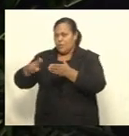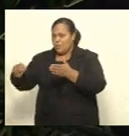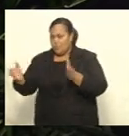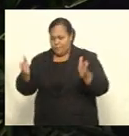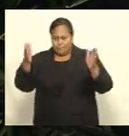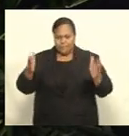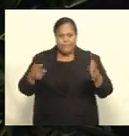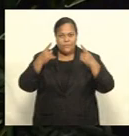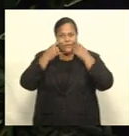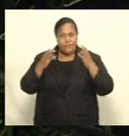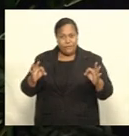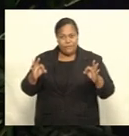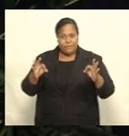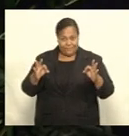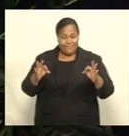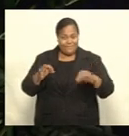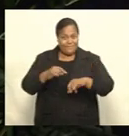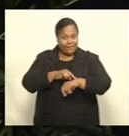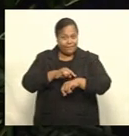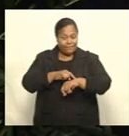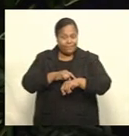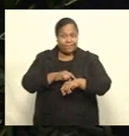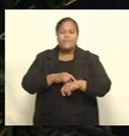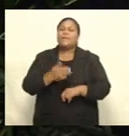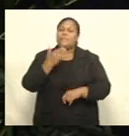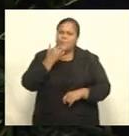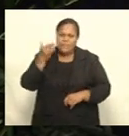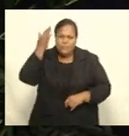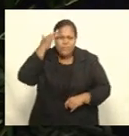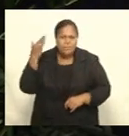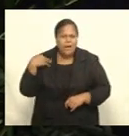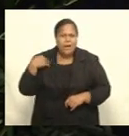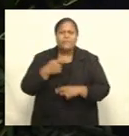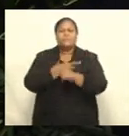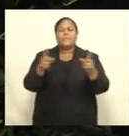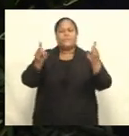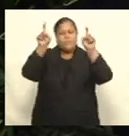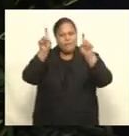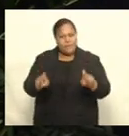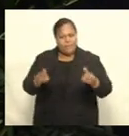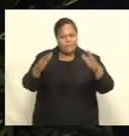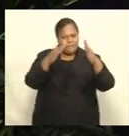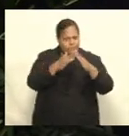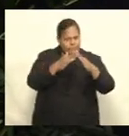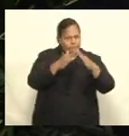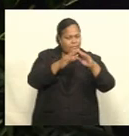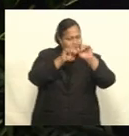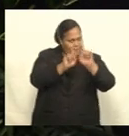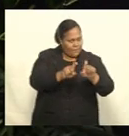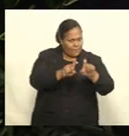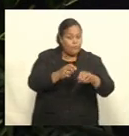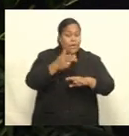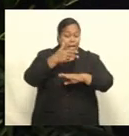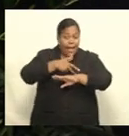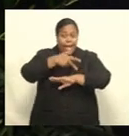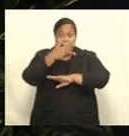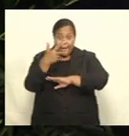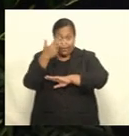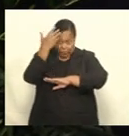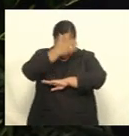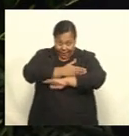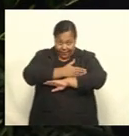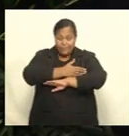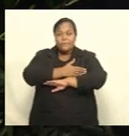during the curfew period, and Fijians are reminded to remain indoors from 8 tonight right up until